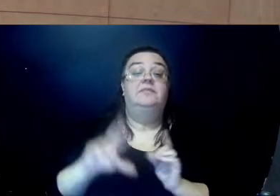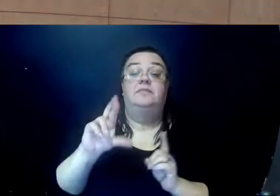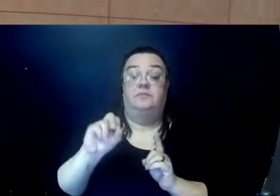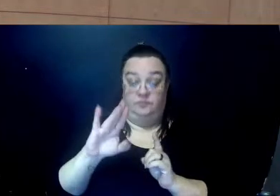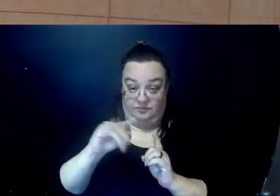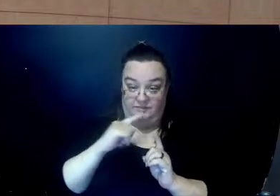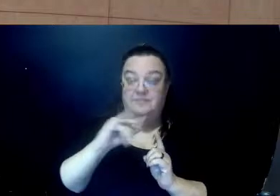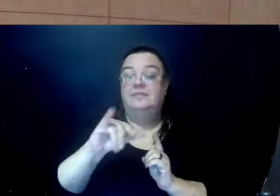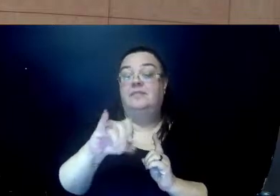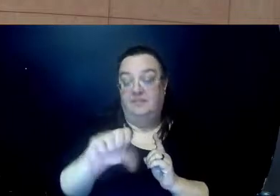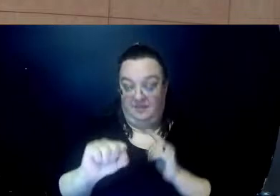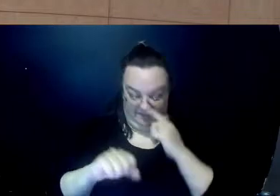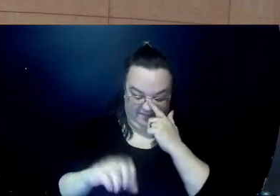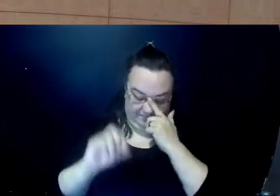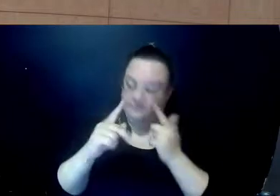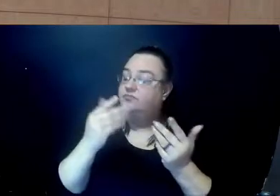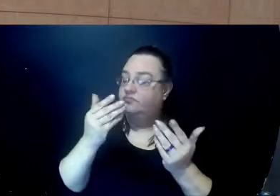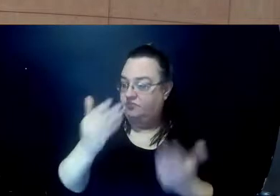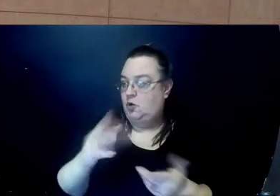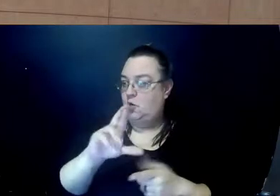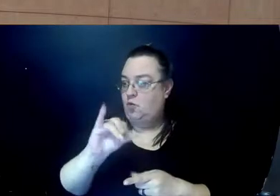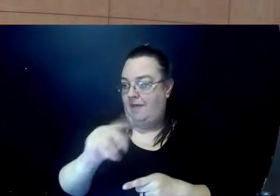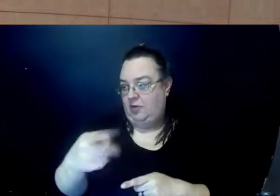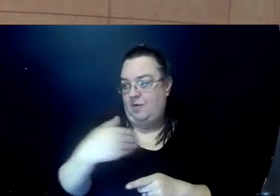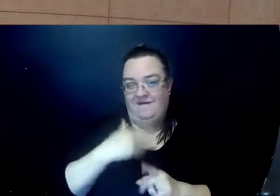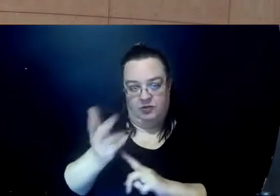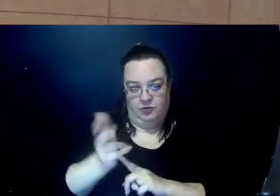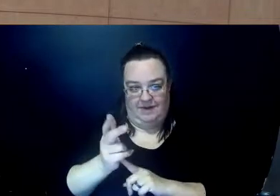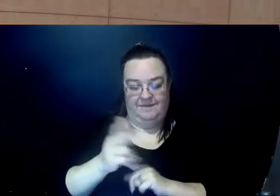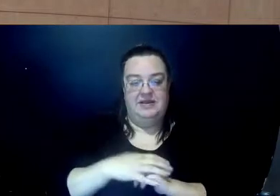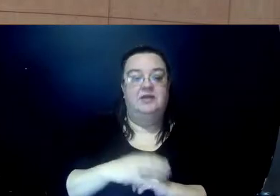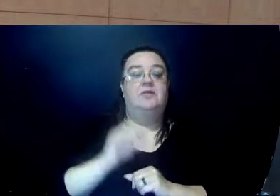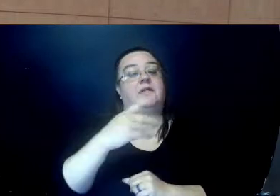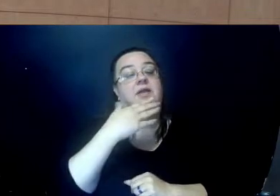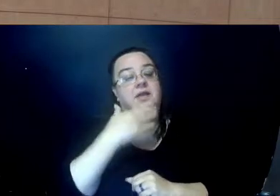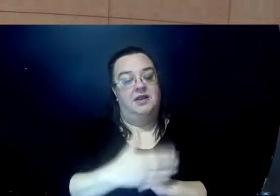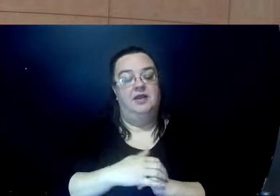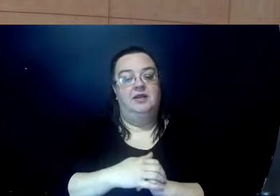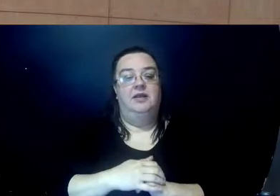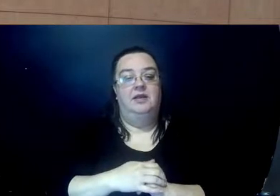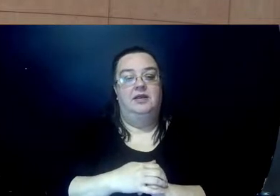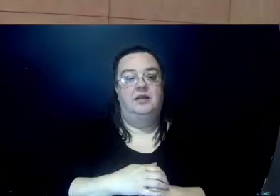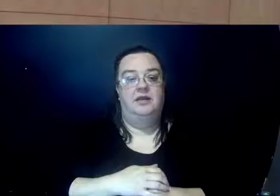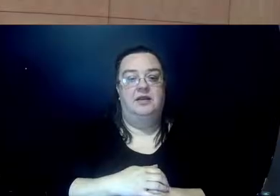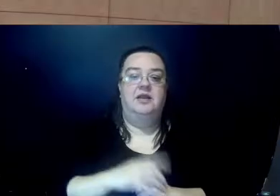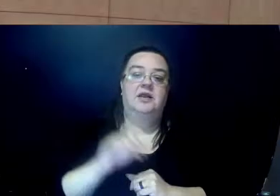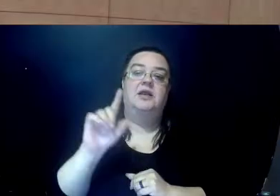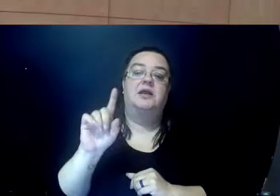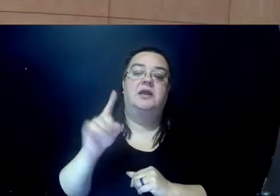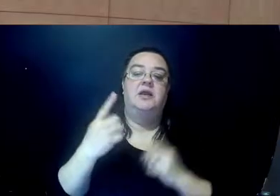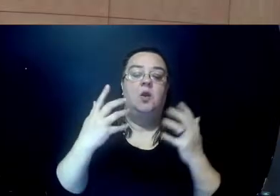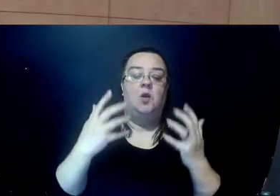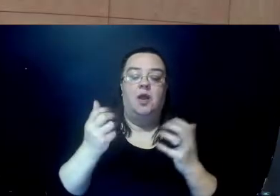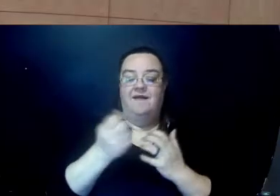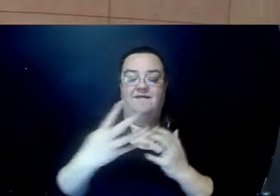Yes. Go ahead, Robin, you have 3 minutes. Thank you. Just wanted a couple points of